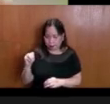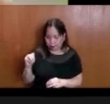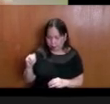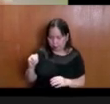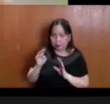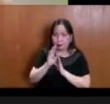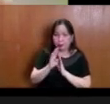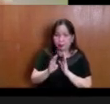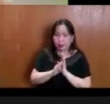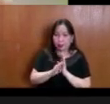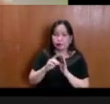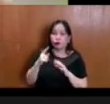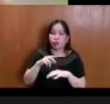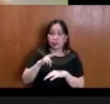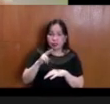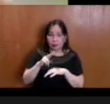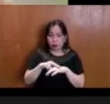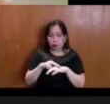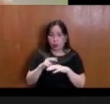for natural capital.